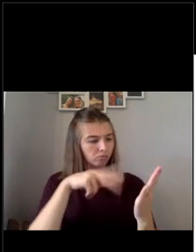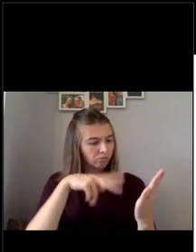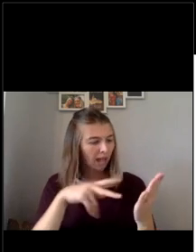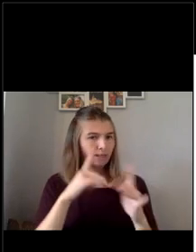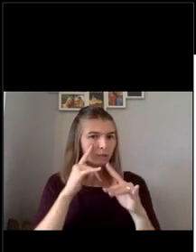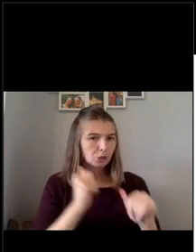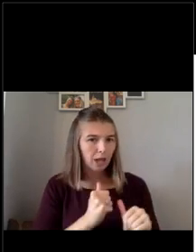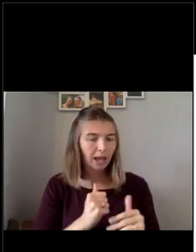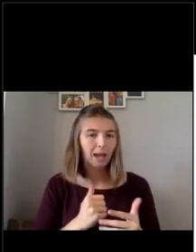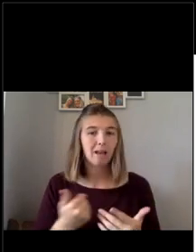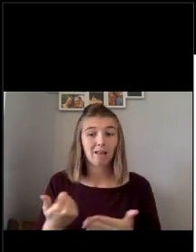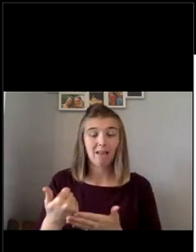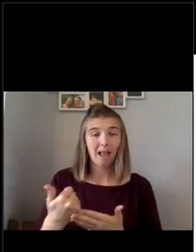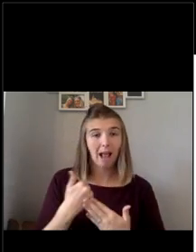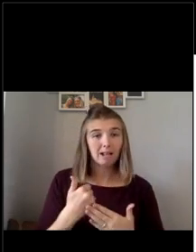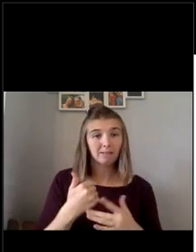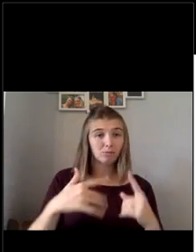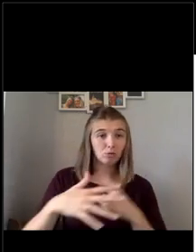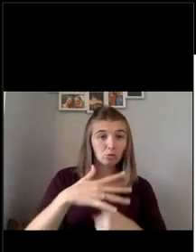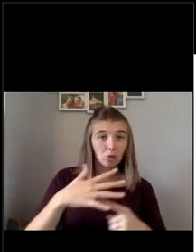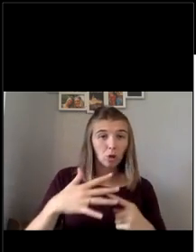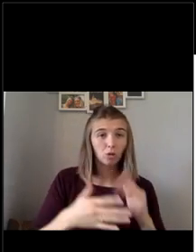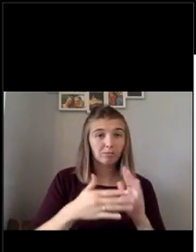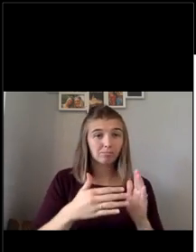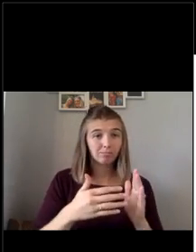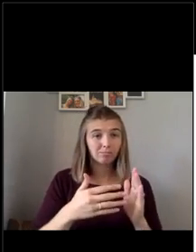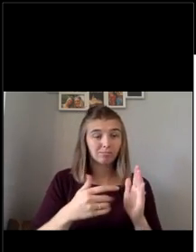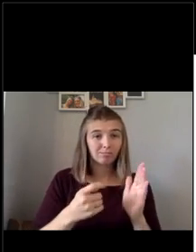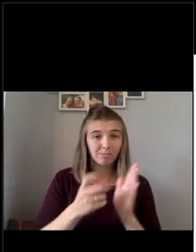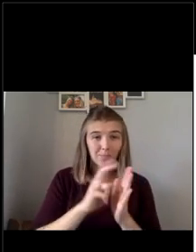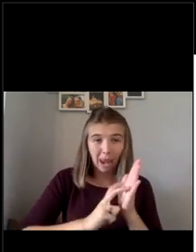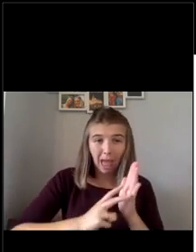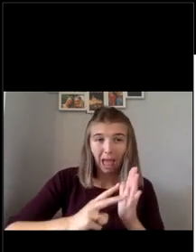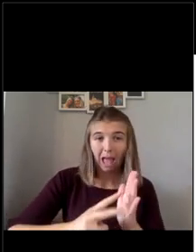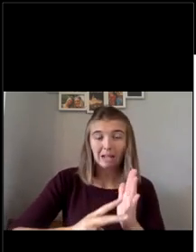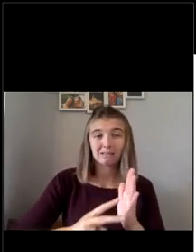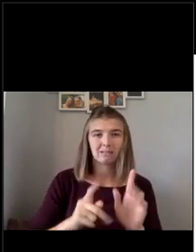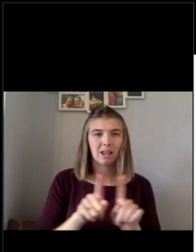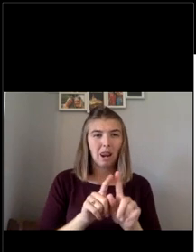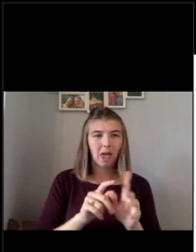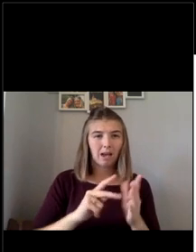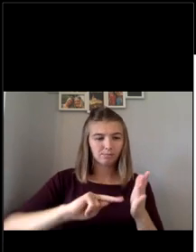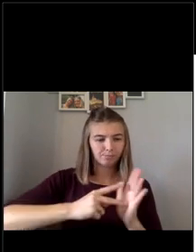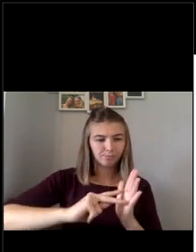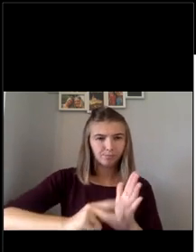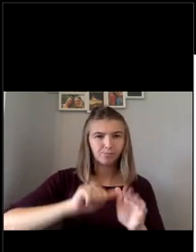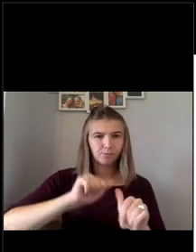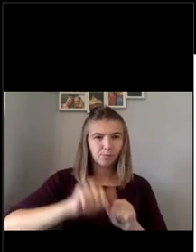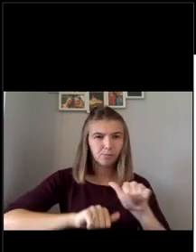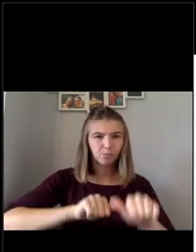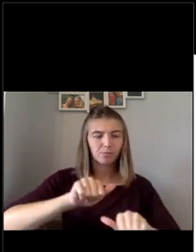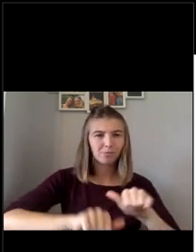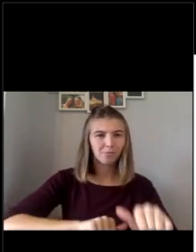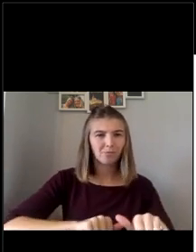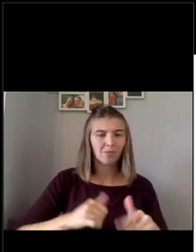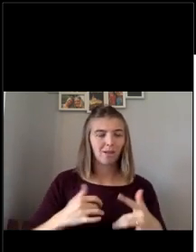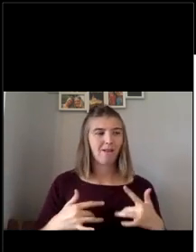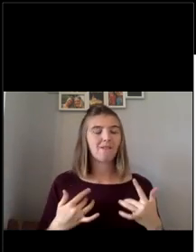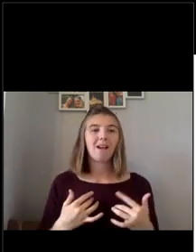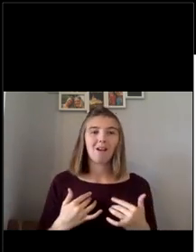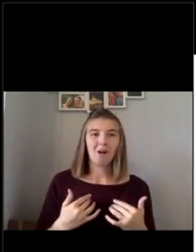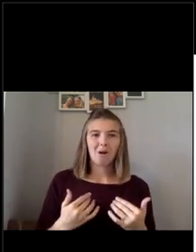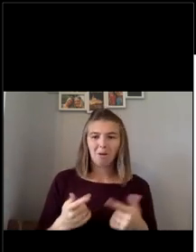diabetes and my sort of rigid schedule into it. So that made me feel very welcome, and it did wonders for